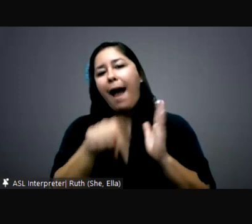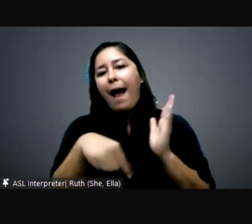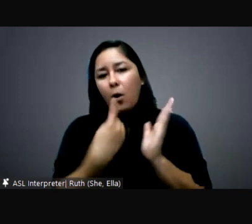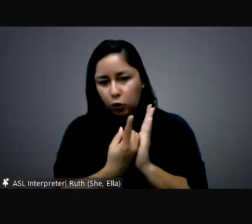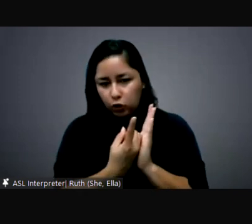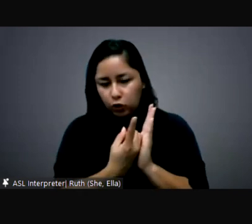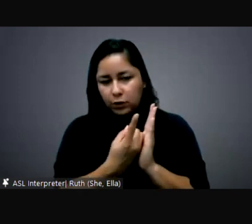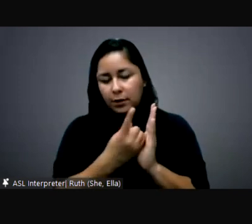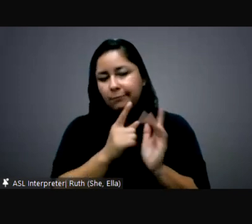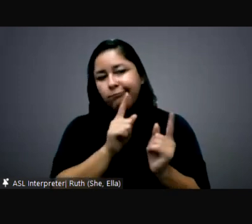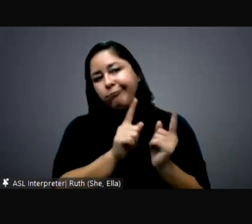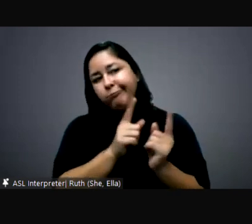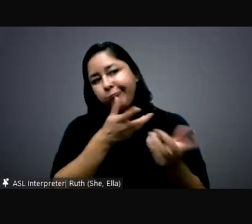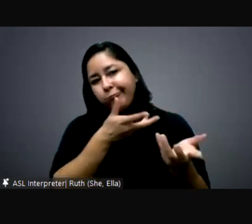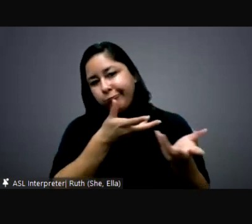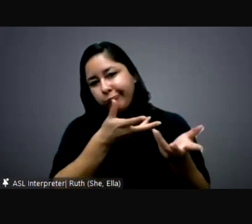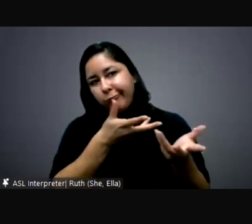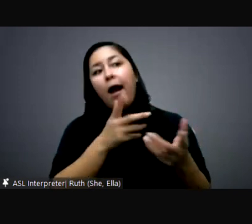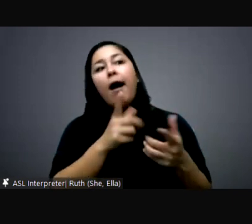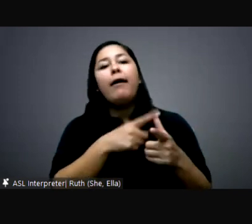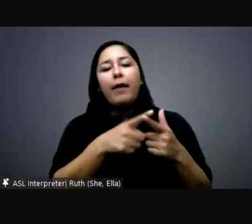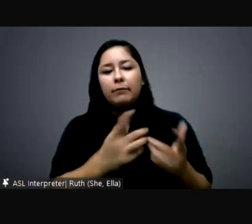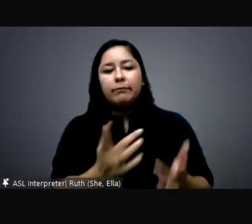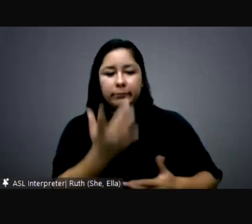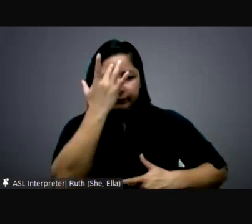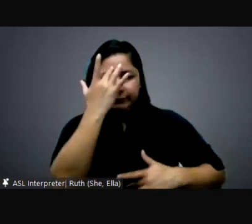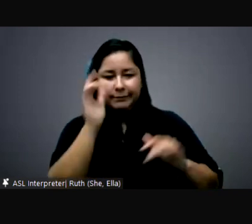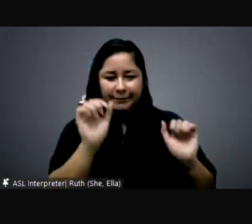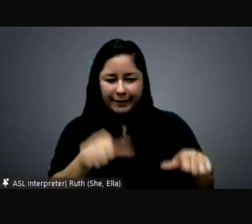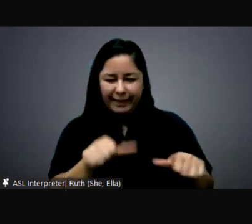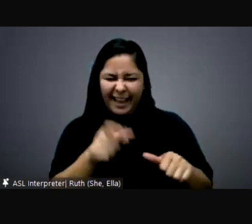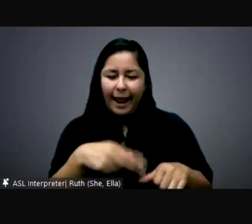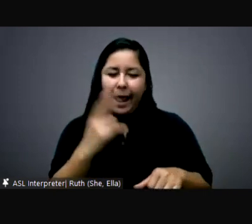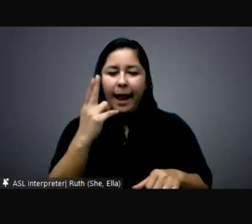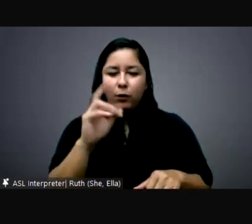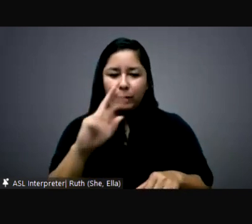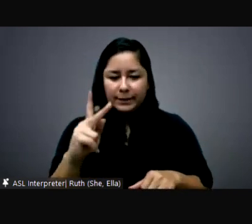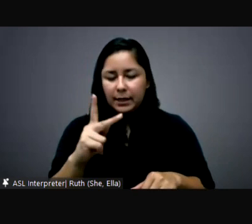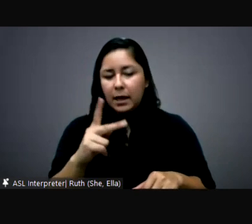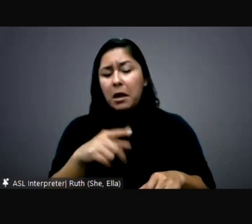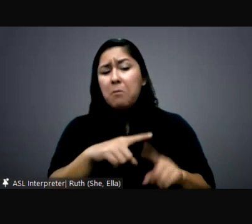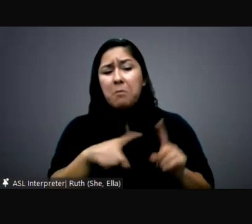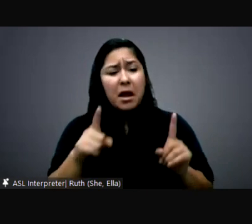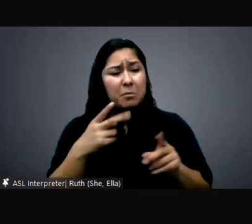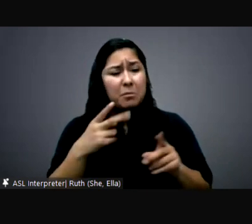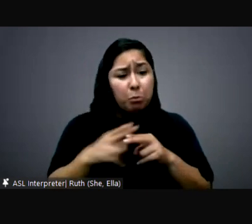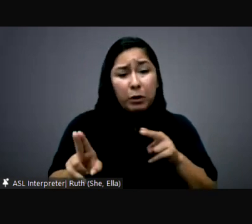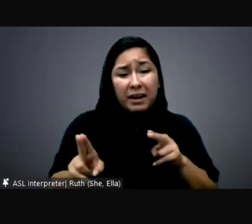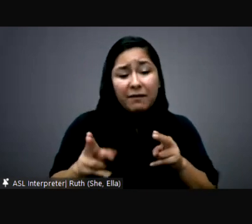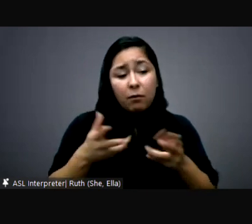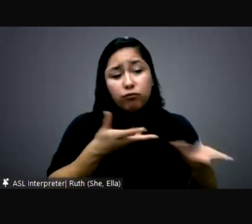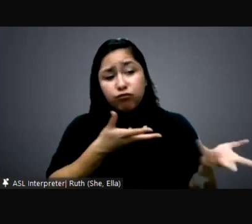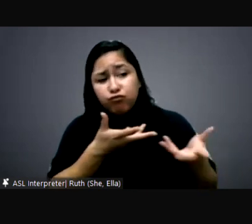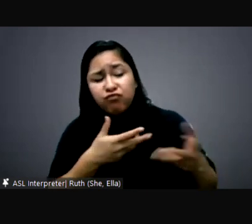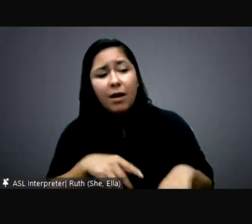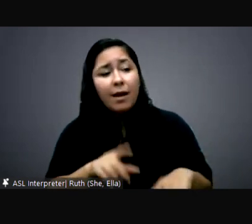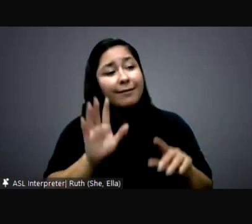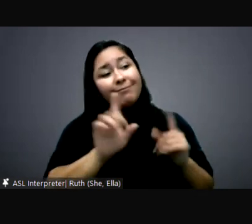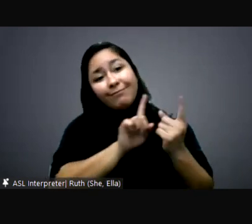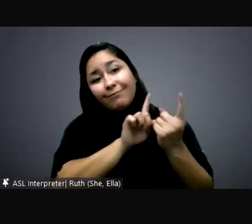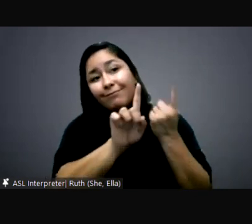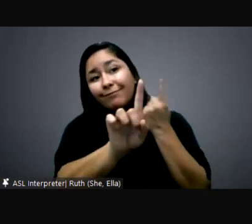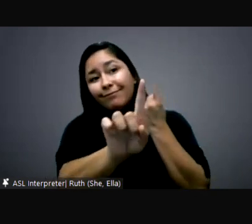result in the risk of transmission. And so we believe that brief interactions without physical contact, so passing someone at a grocery